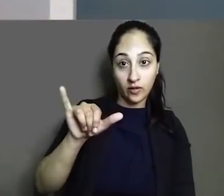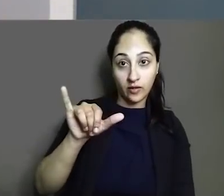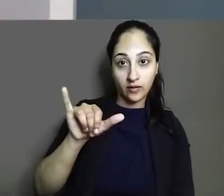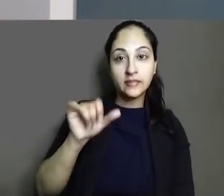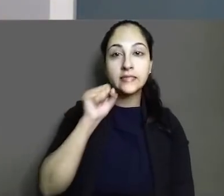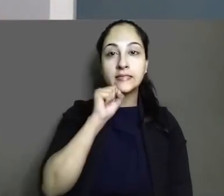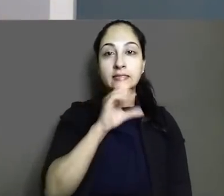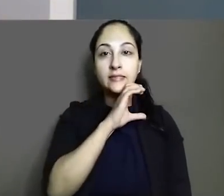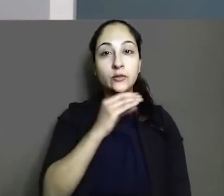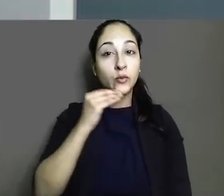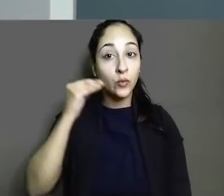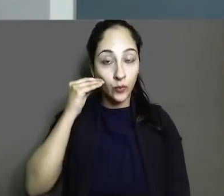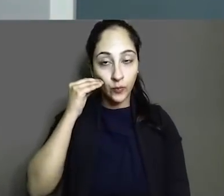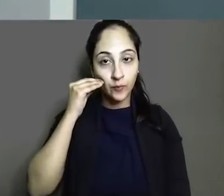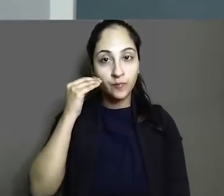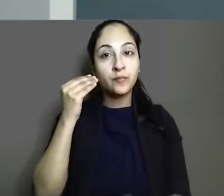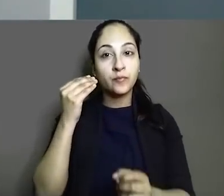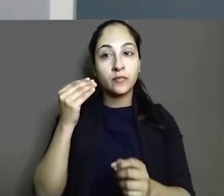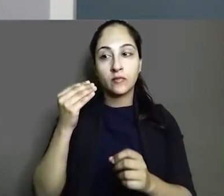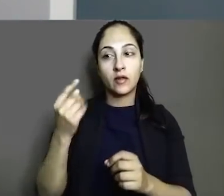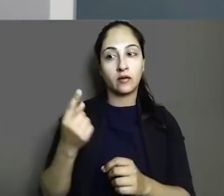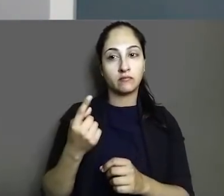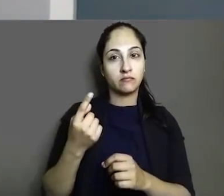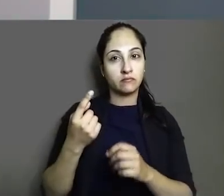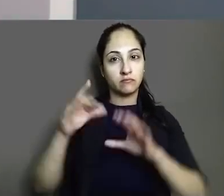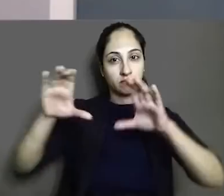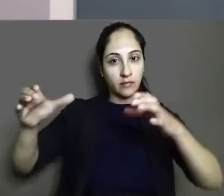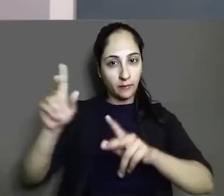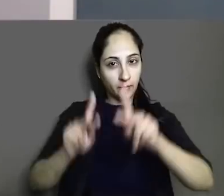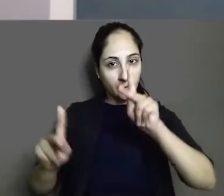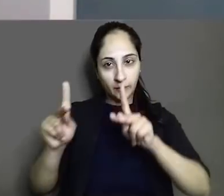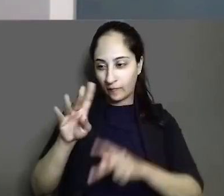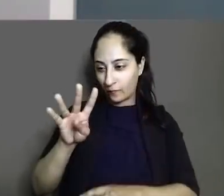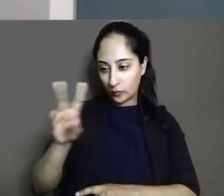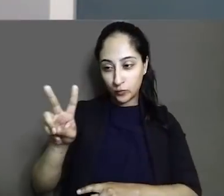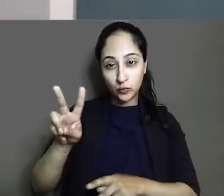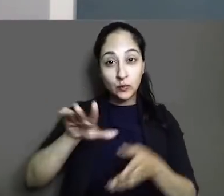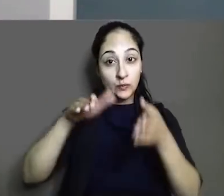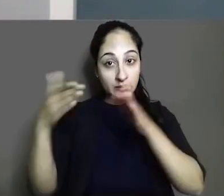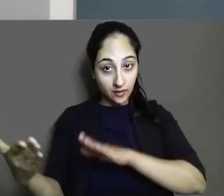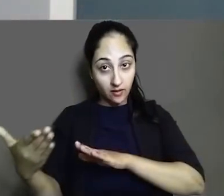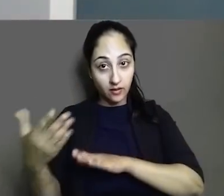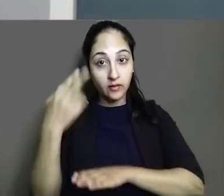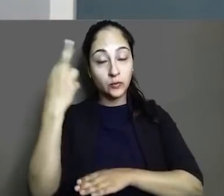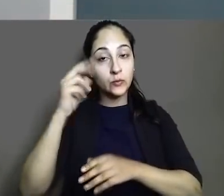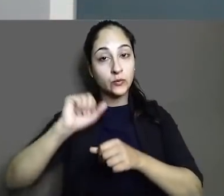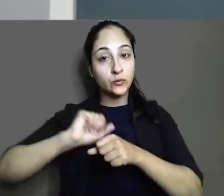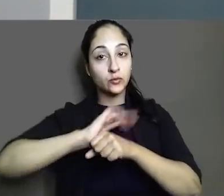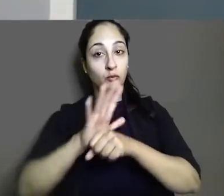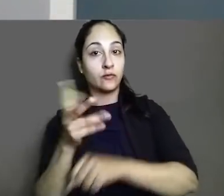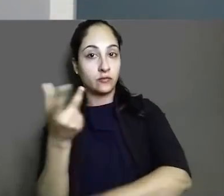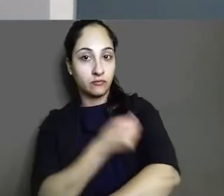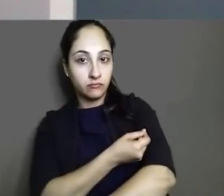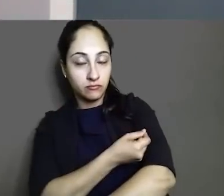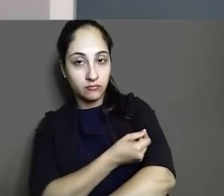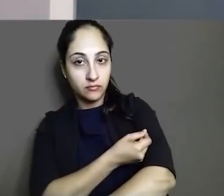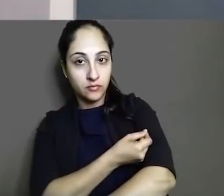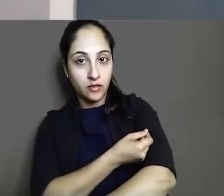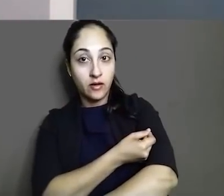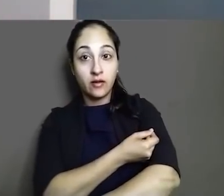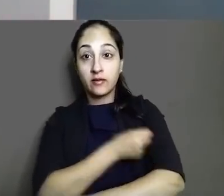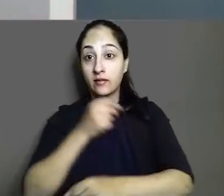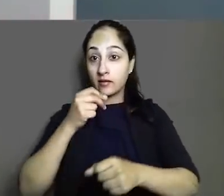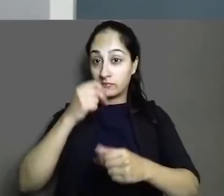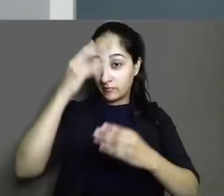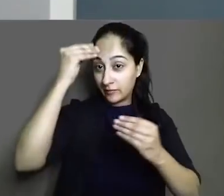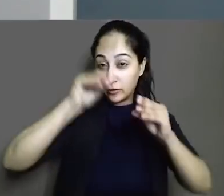pass away, regardless of vaccination. So remember the balance of risks that we talked about earlier. The risk